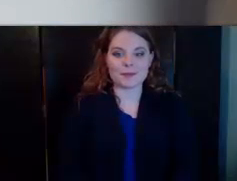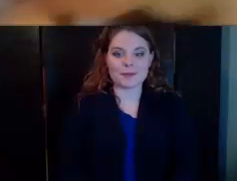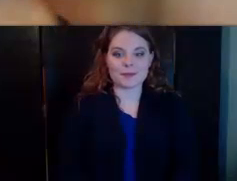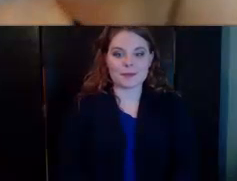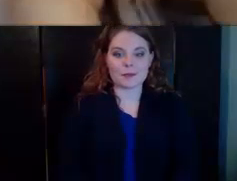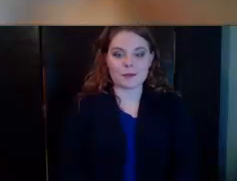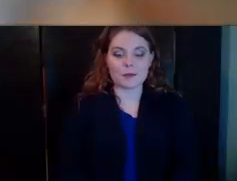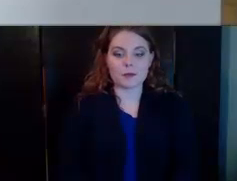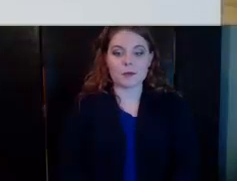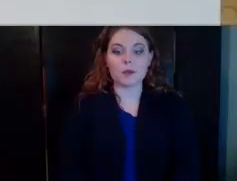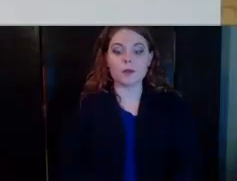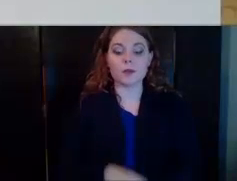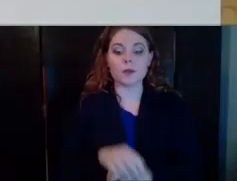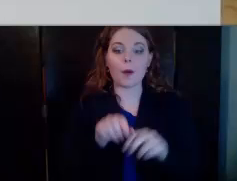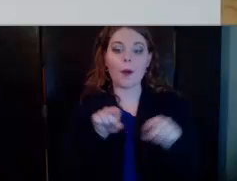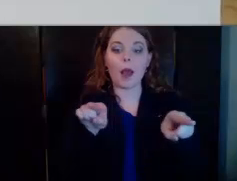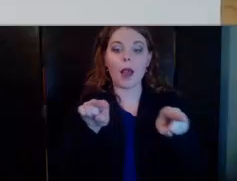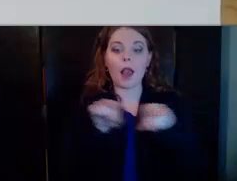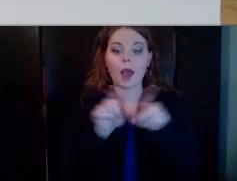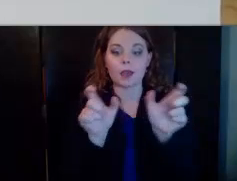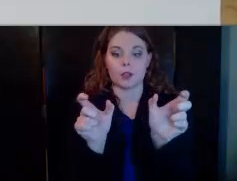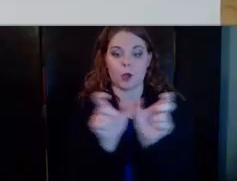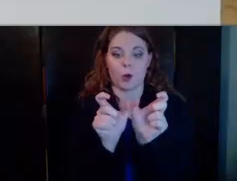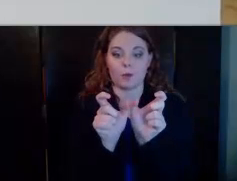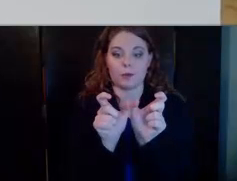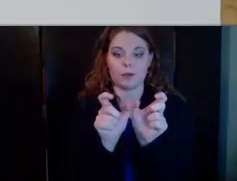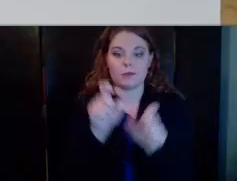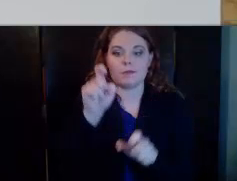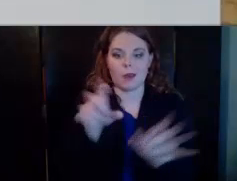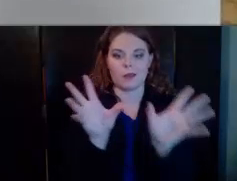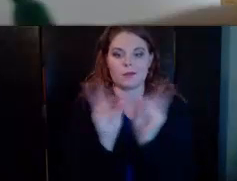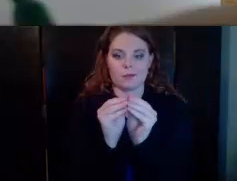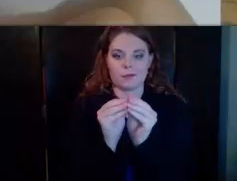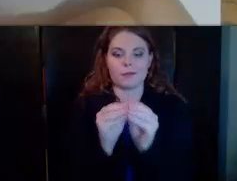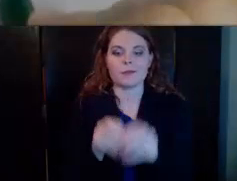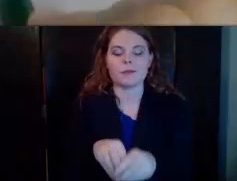where you have to combine like terms before you solve for x.